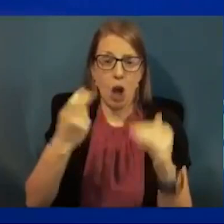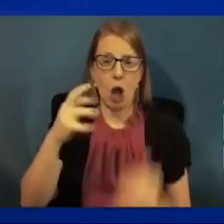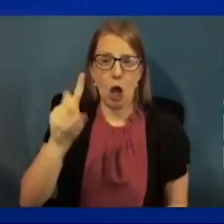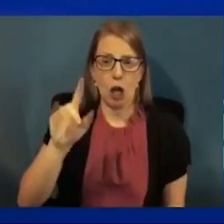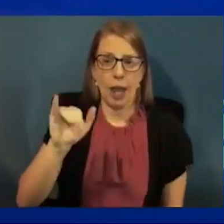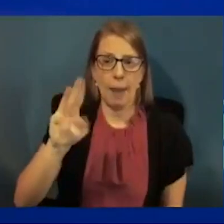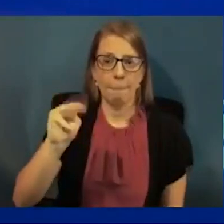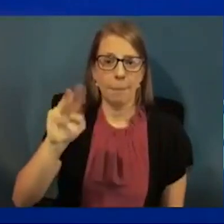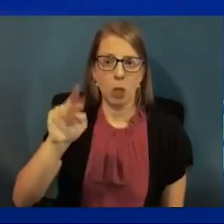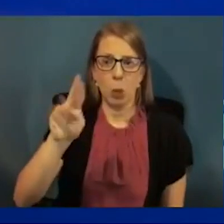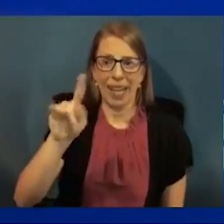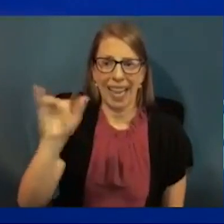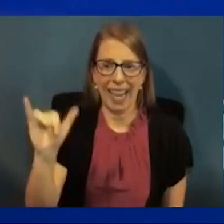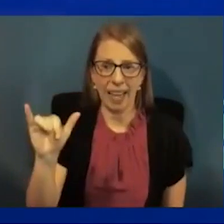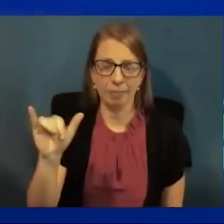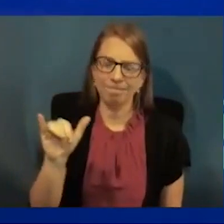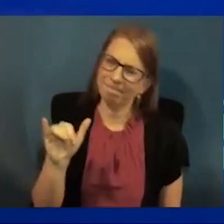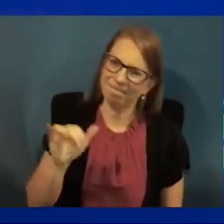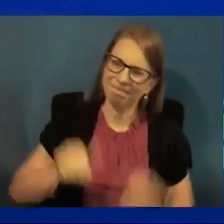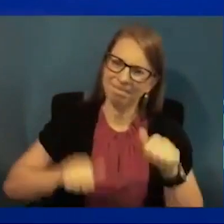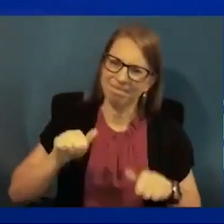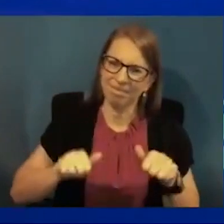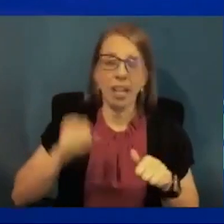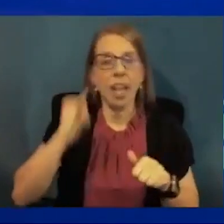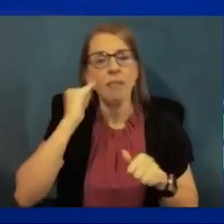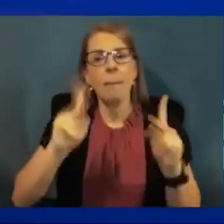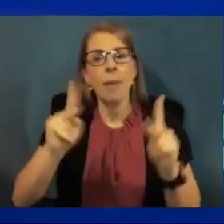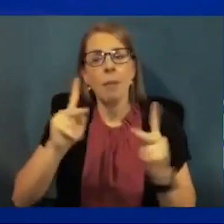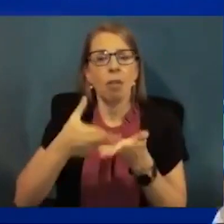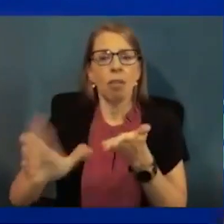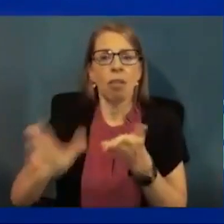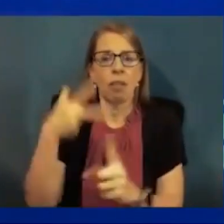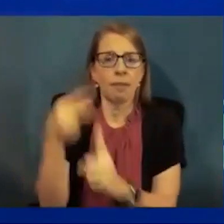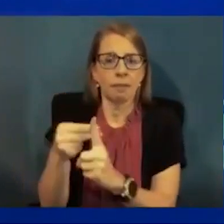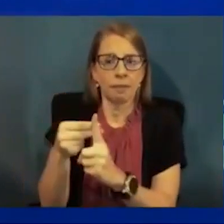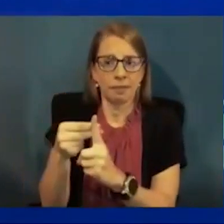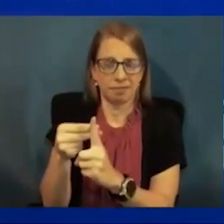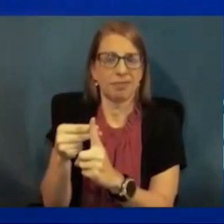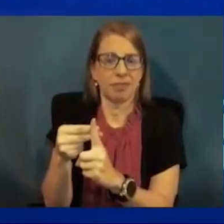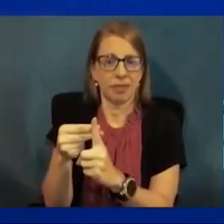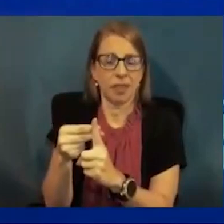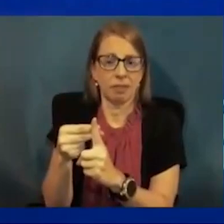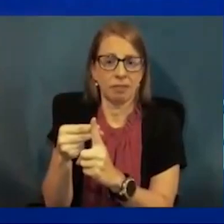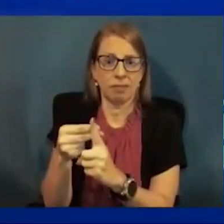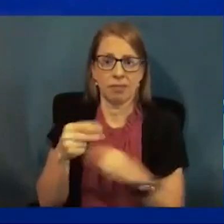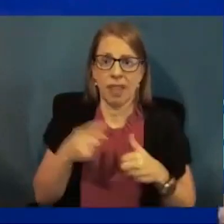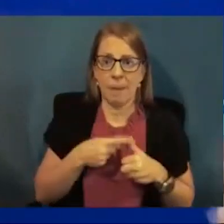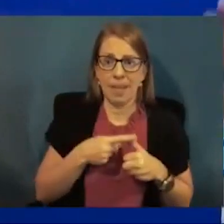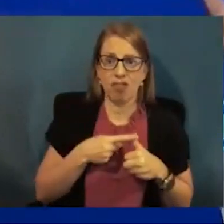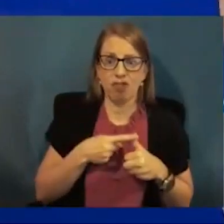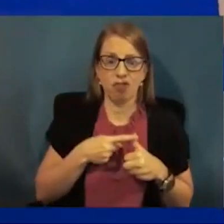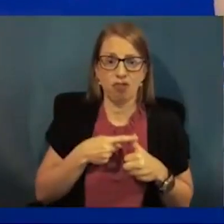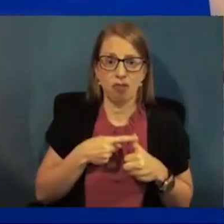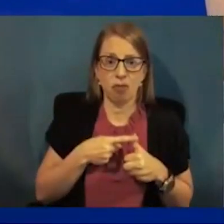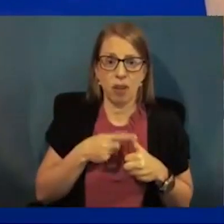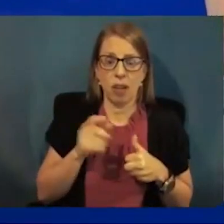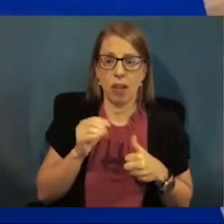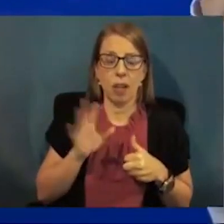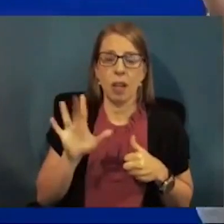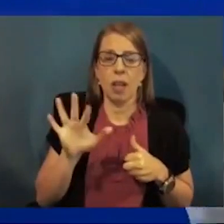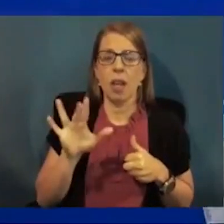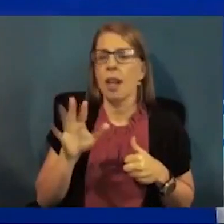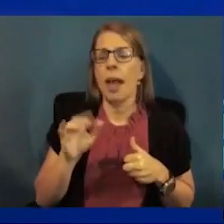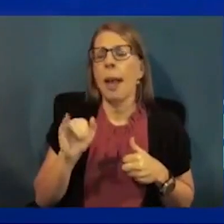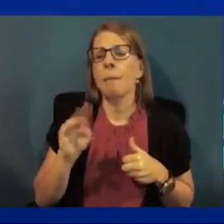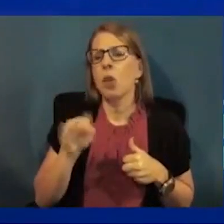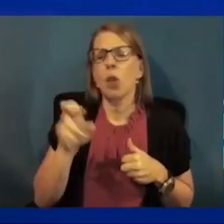that if people don't get vaccinated, then eventually the original immunity, if you had COVID over a